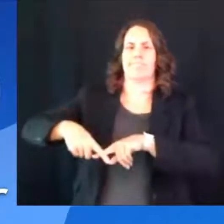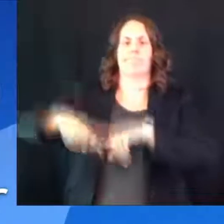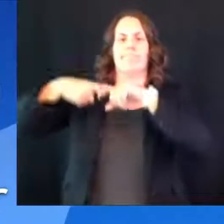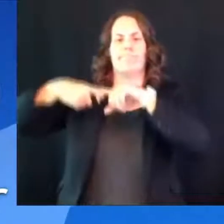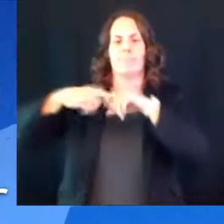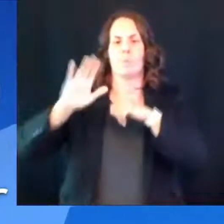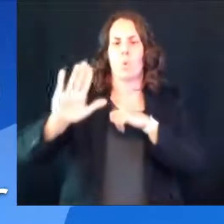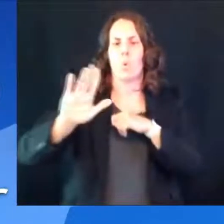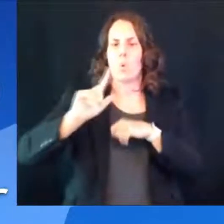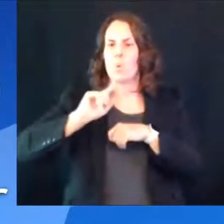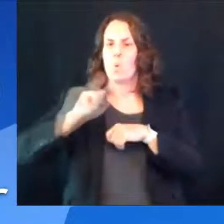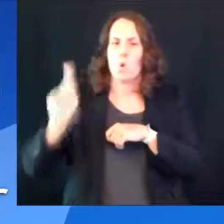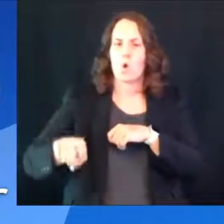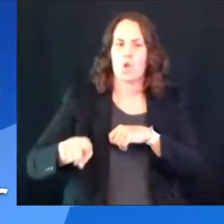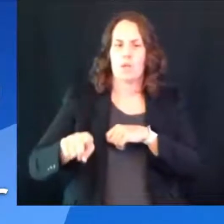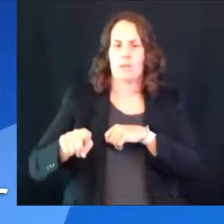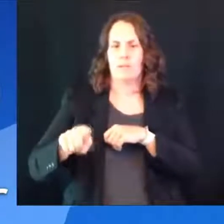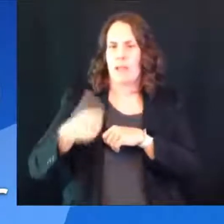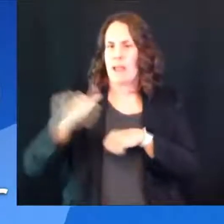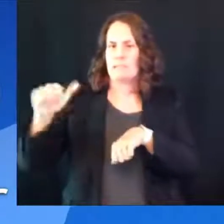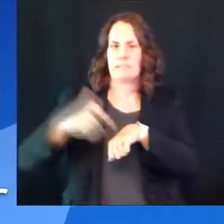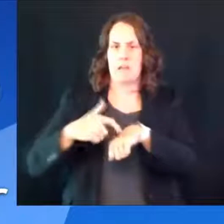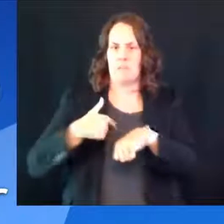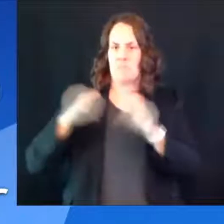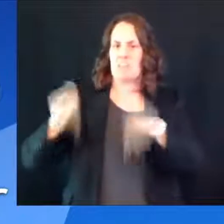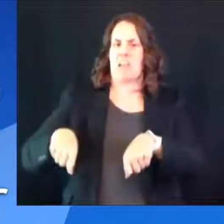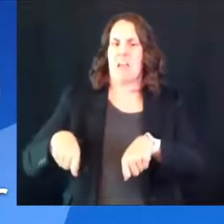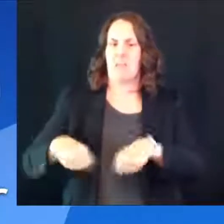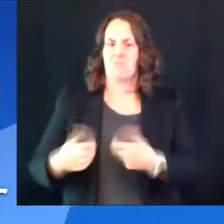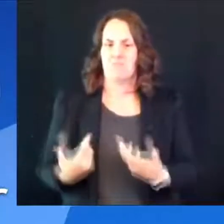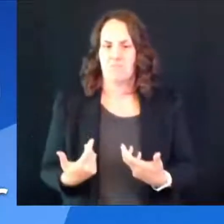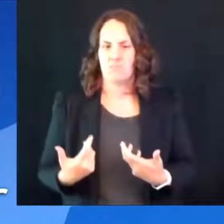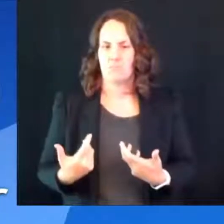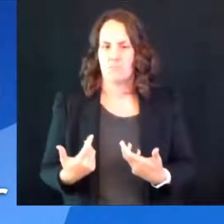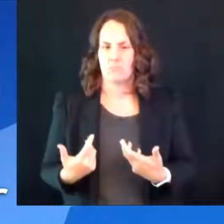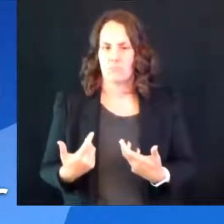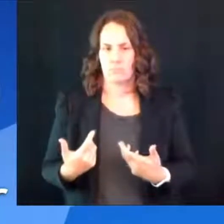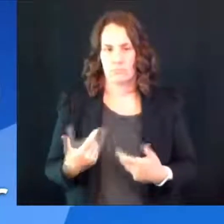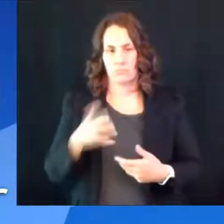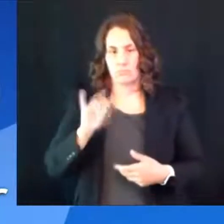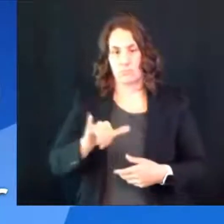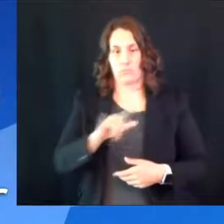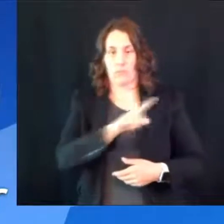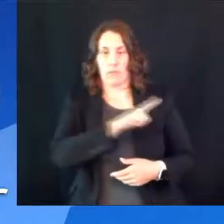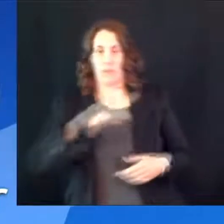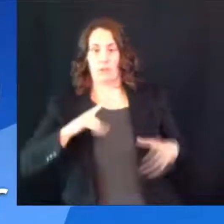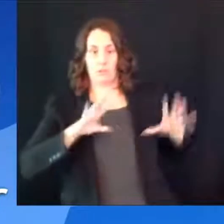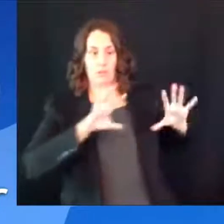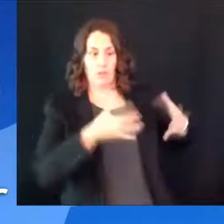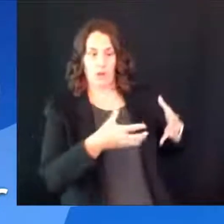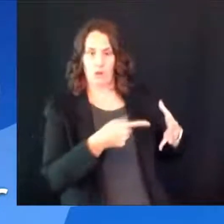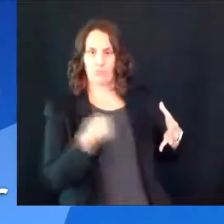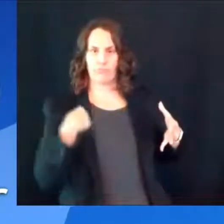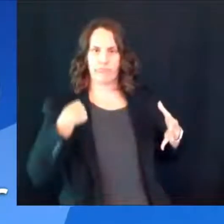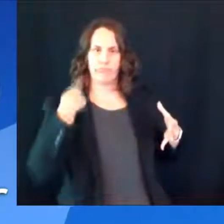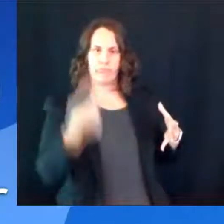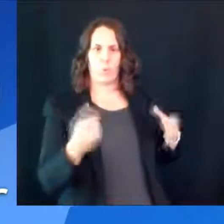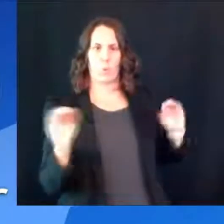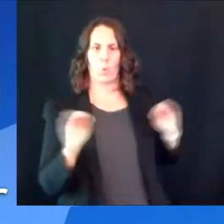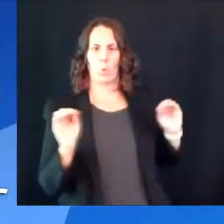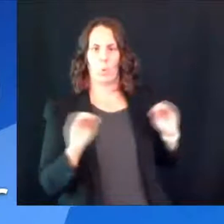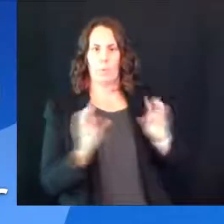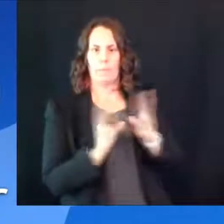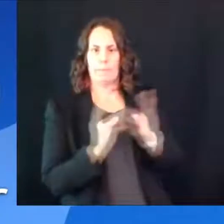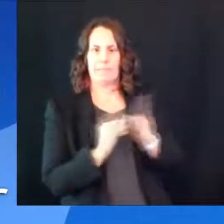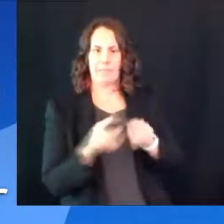And then Senate Majority Leader Scott Fitzgerald said the governor hasn't proposed any new legislation